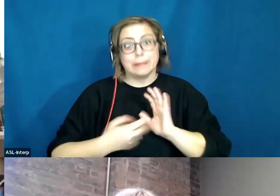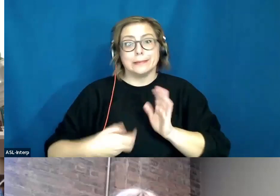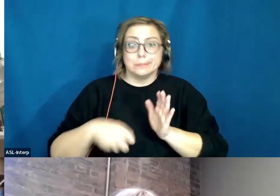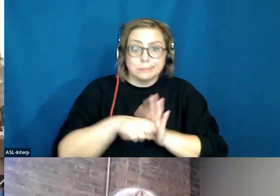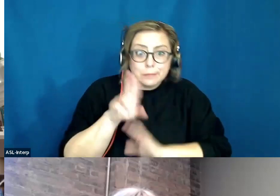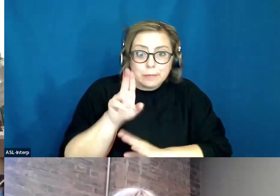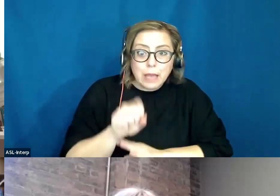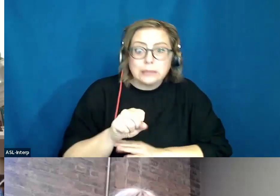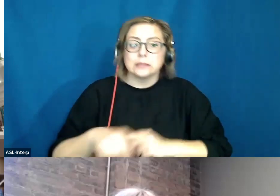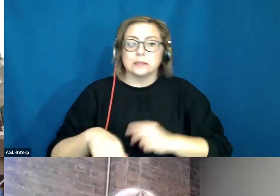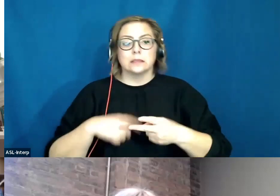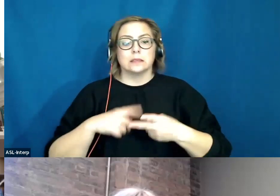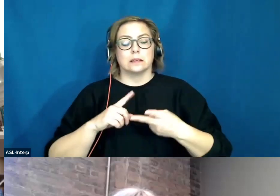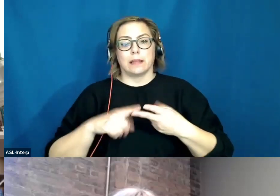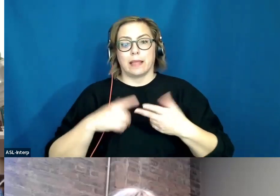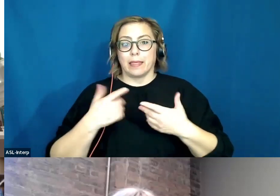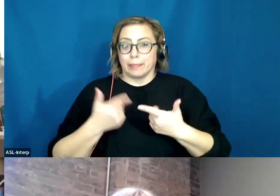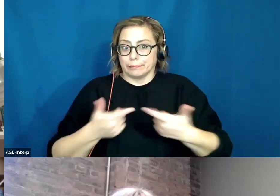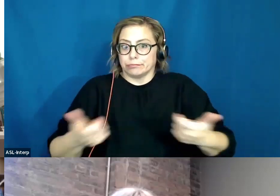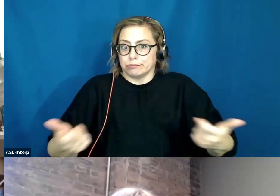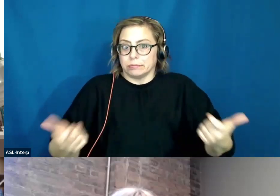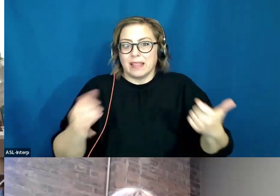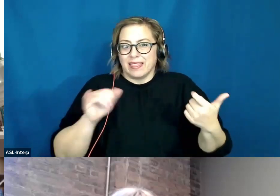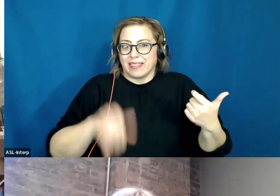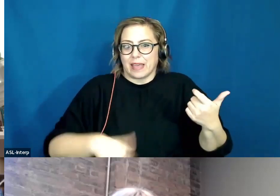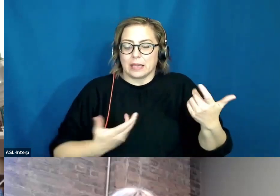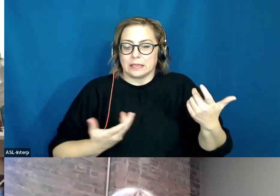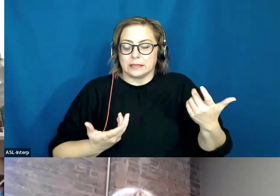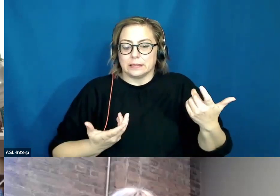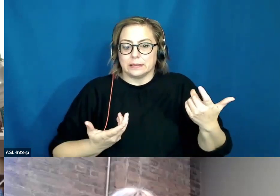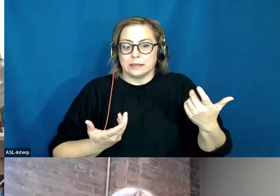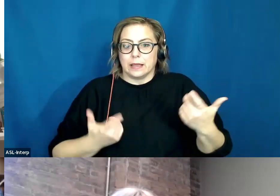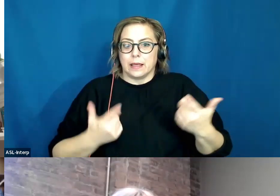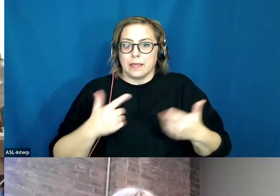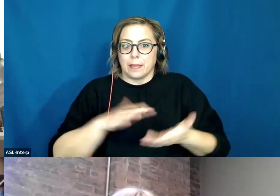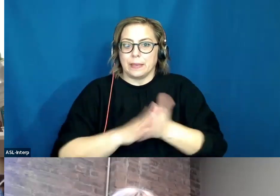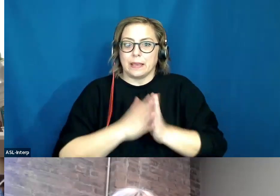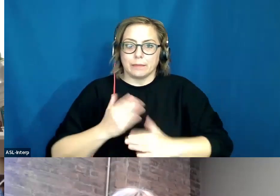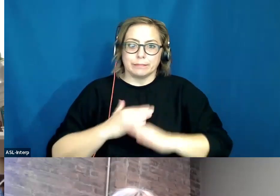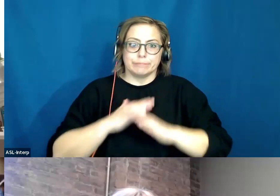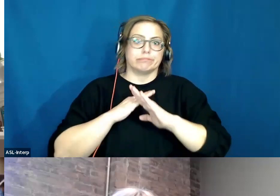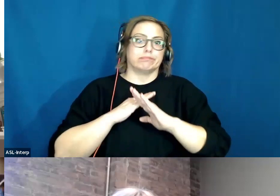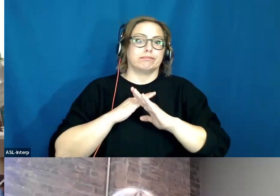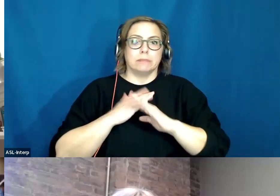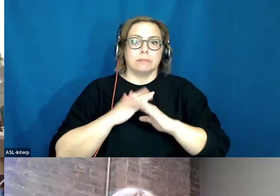bus, things like that, where it's, becomes sort of an accessibility